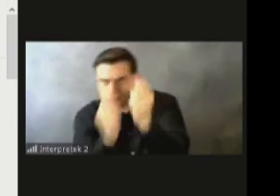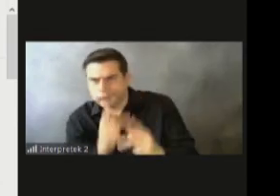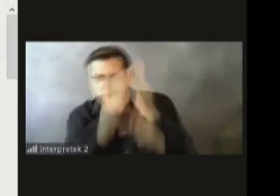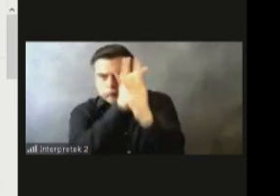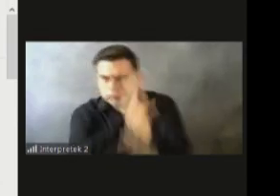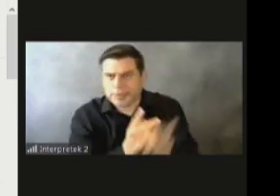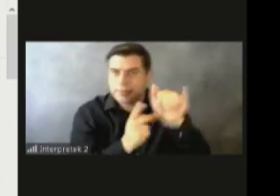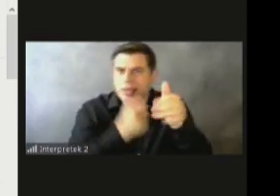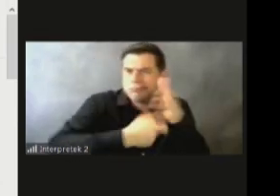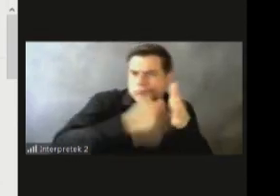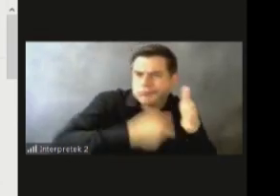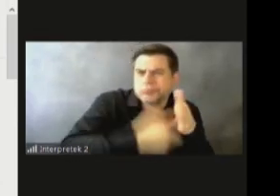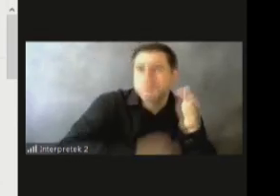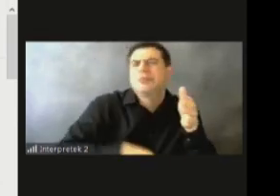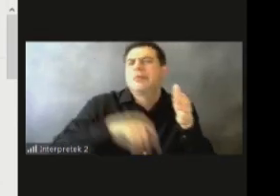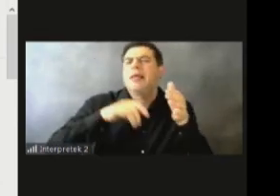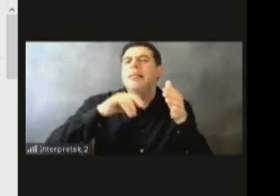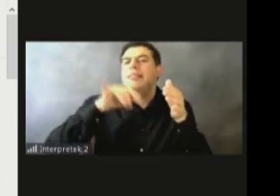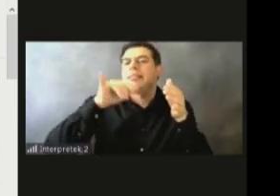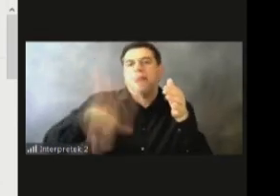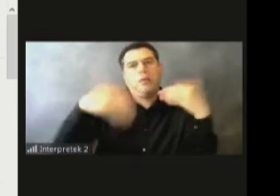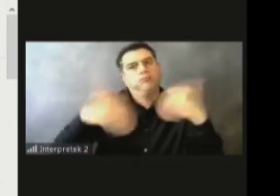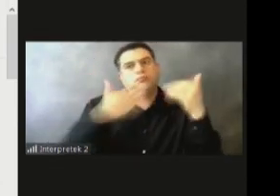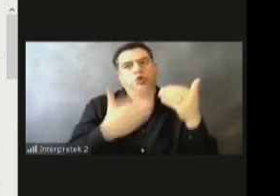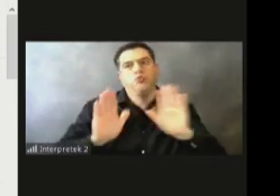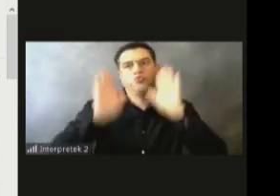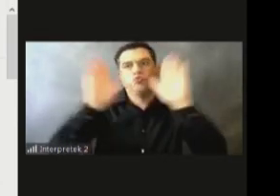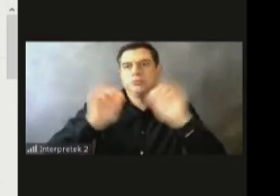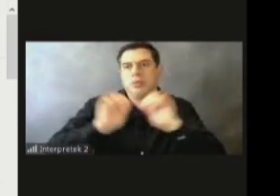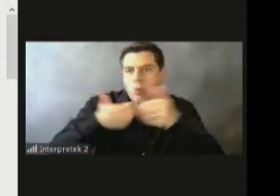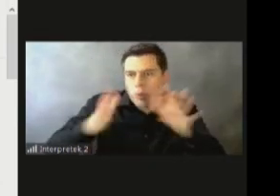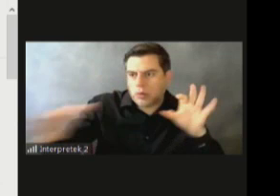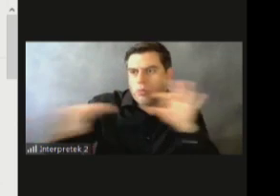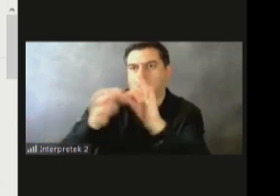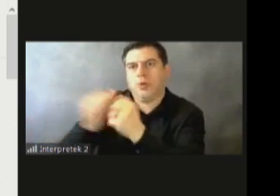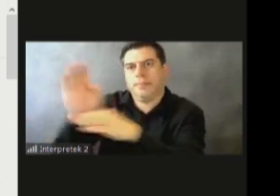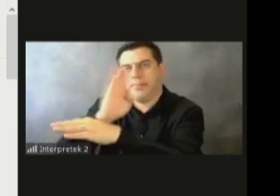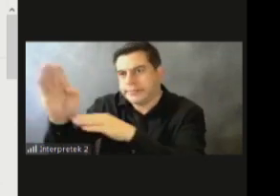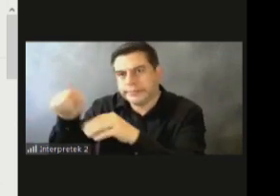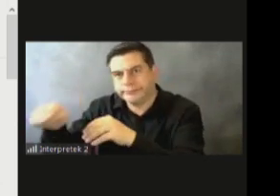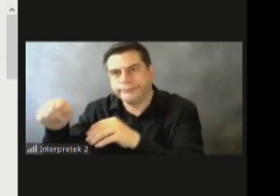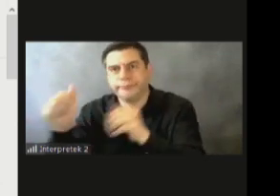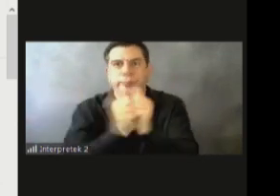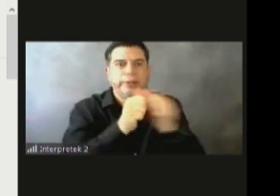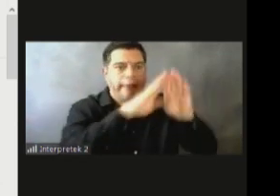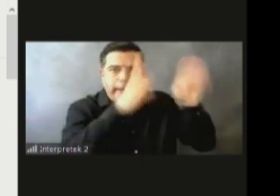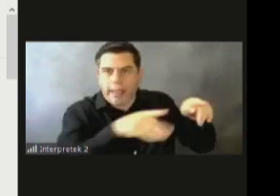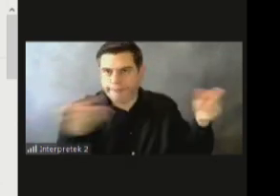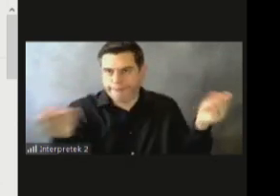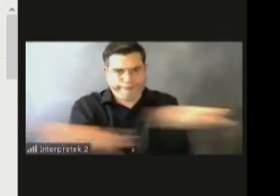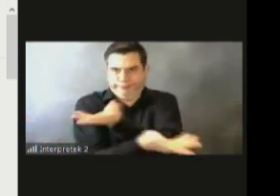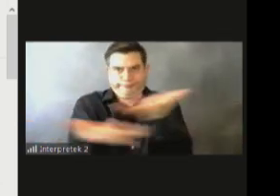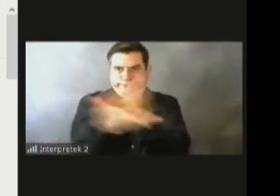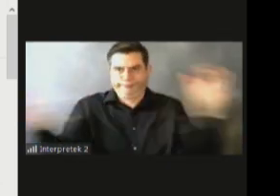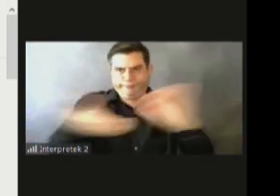way to tie in that new commercial development to the housing needs that are generated by those new developments. And linkage fee can be an option to